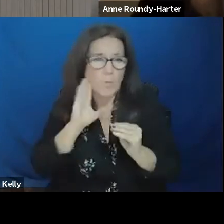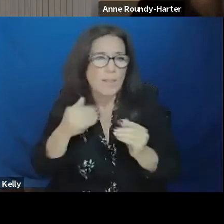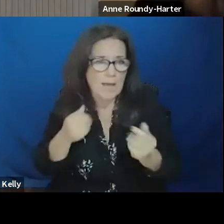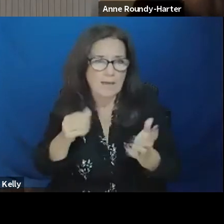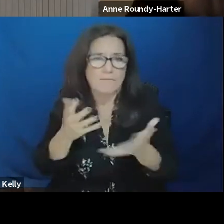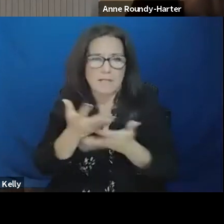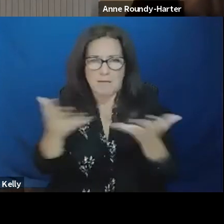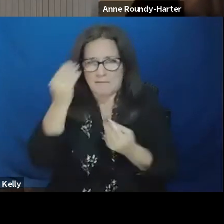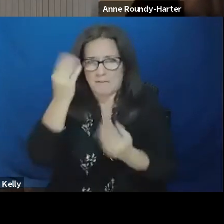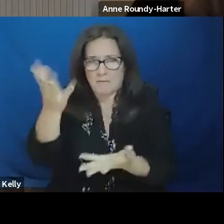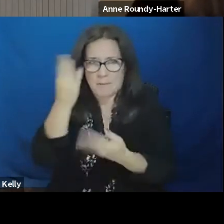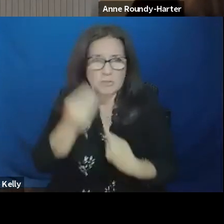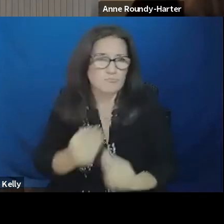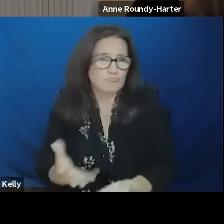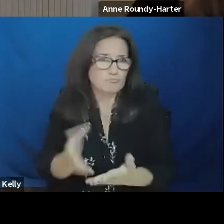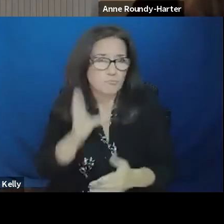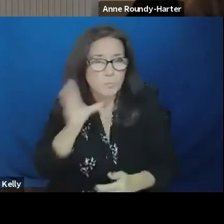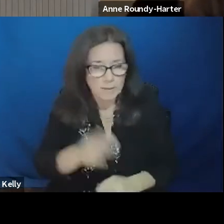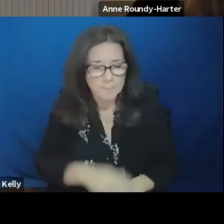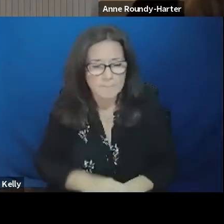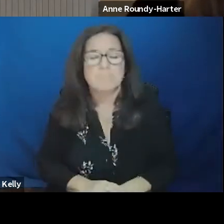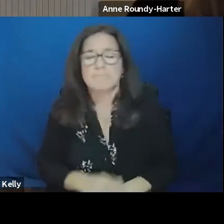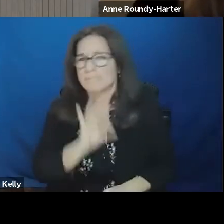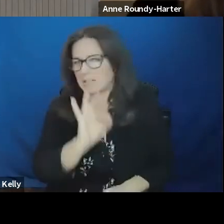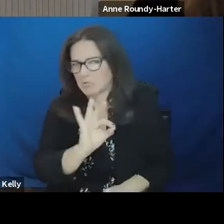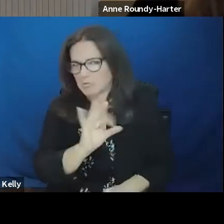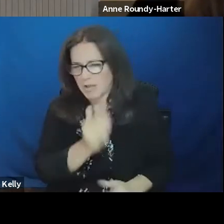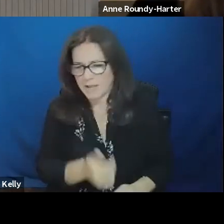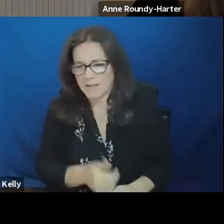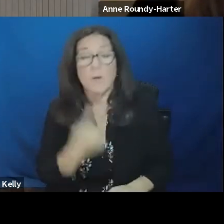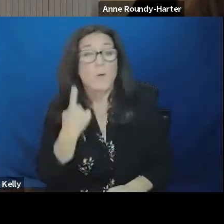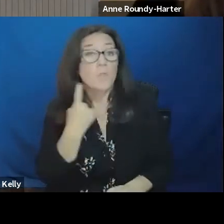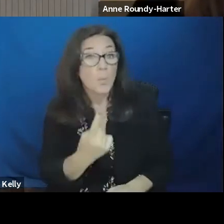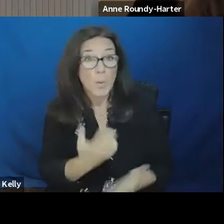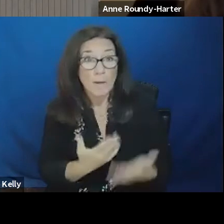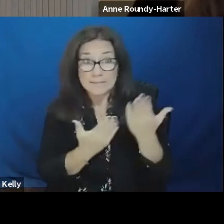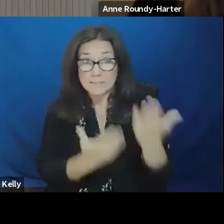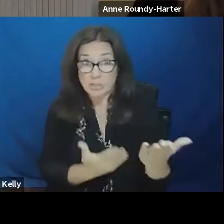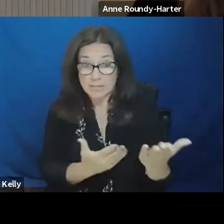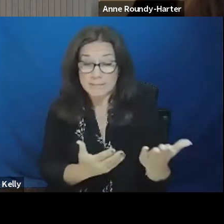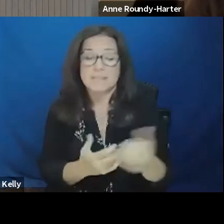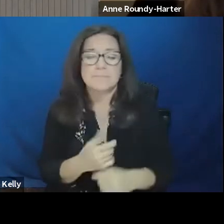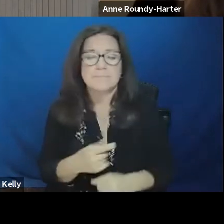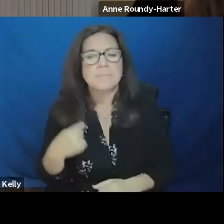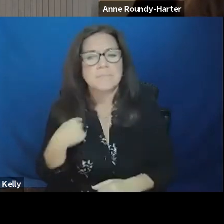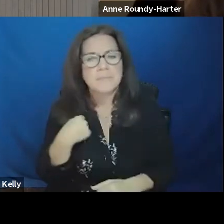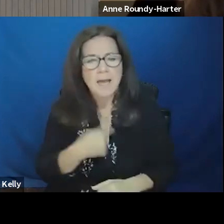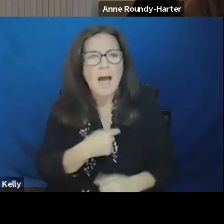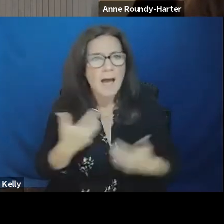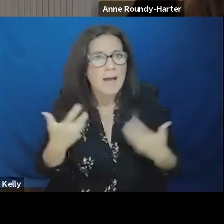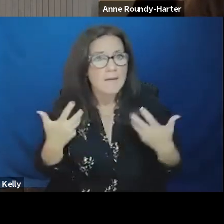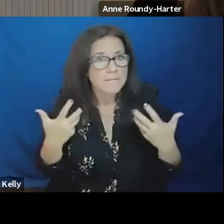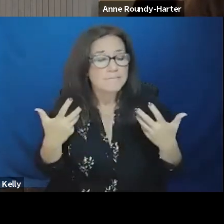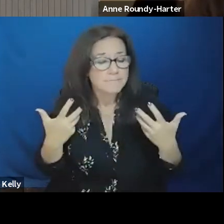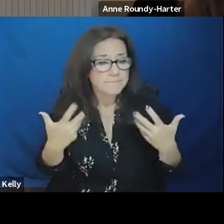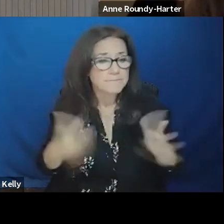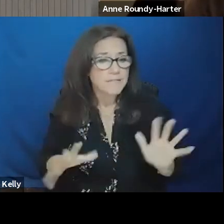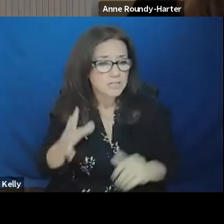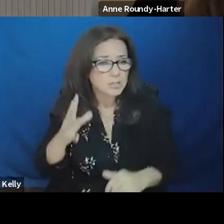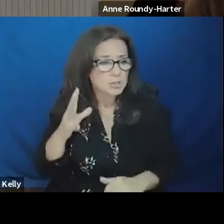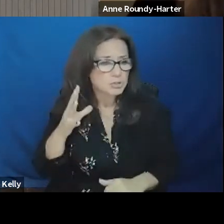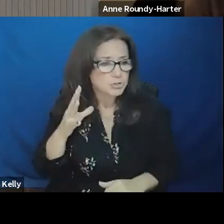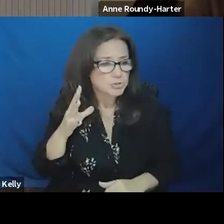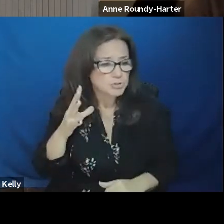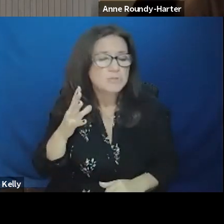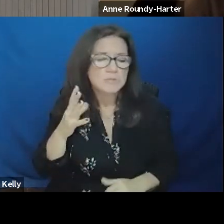And the only suggestion I might make is that I've had success with summer school enrollment by offering a buddy system.